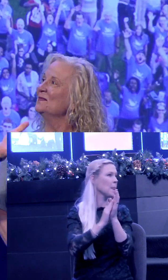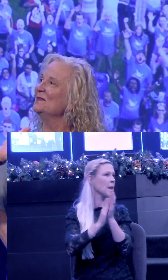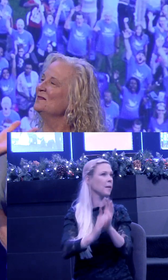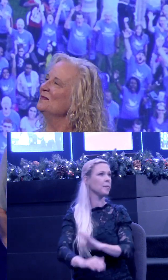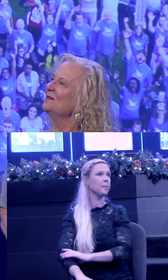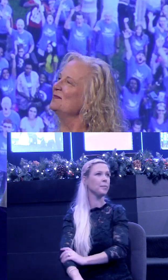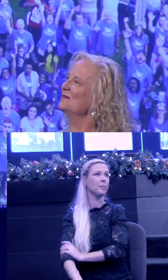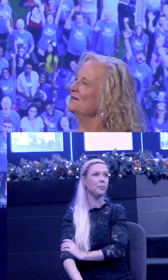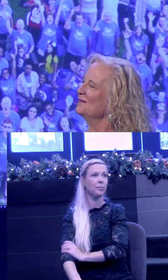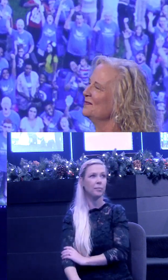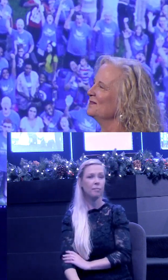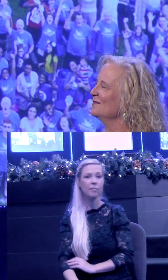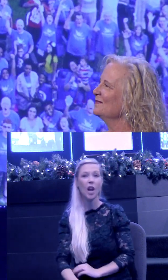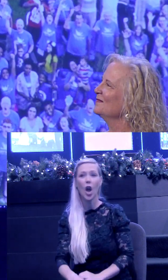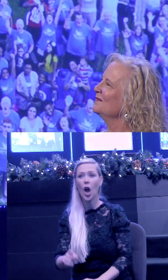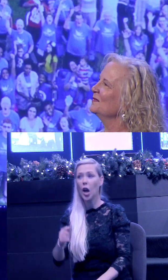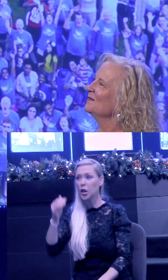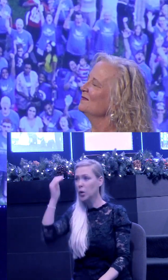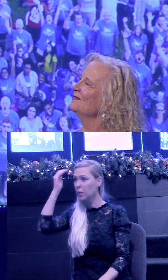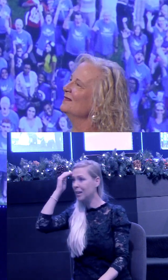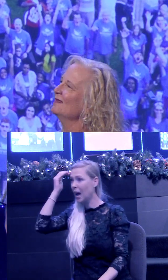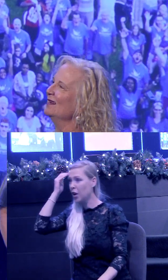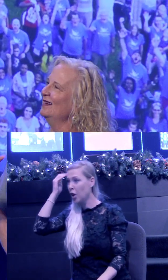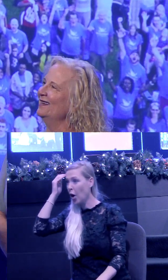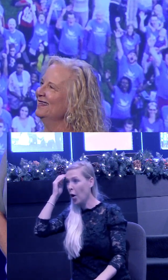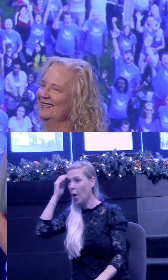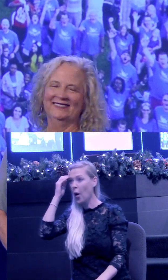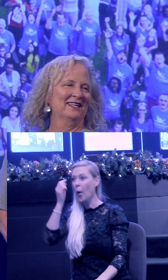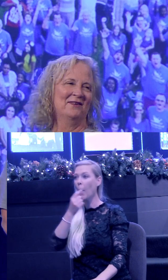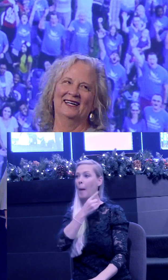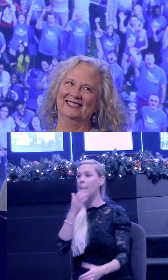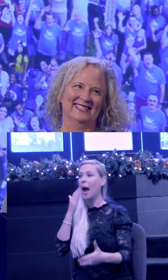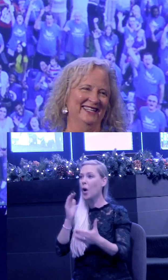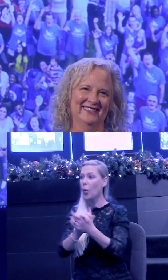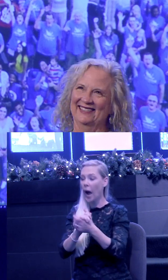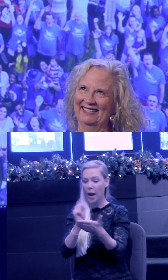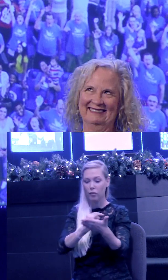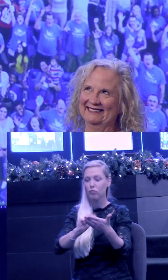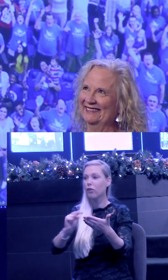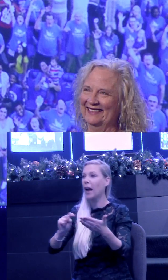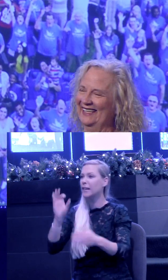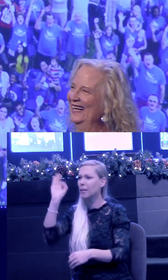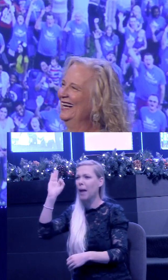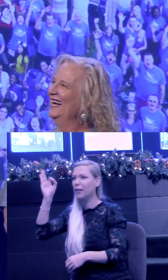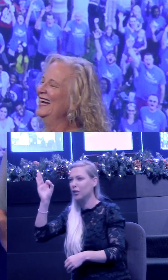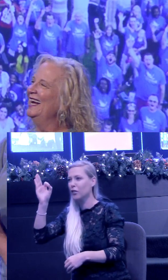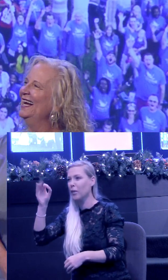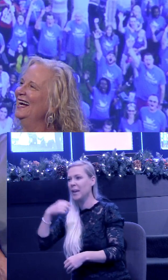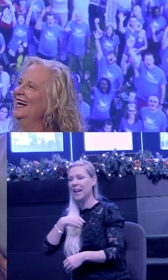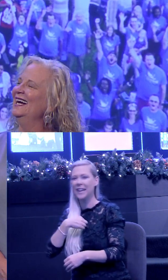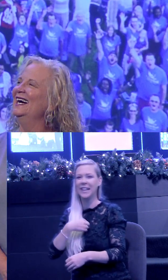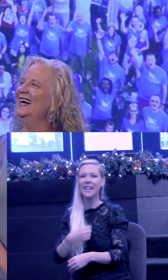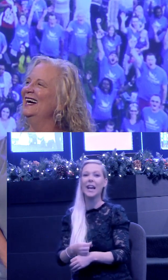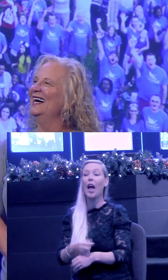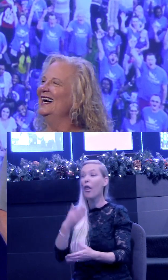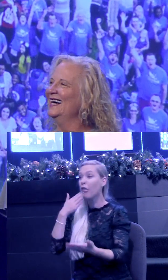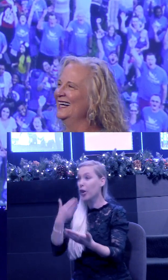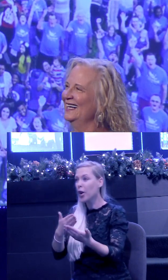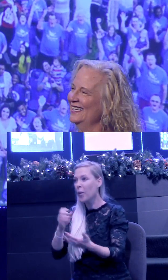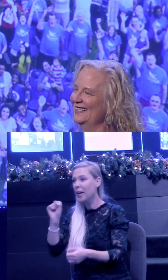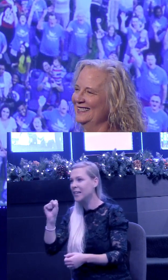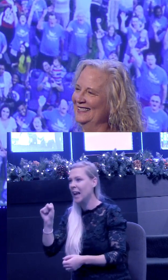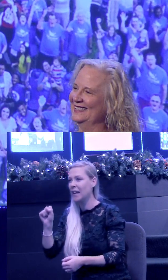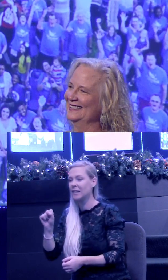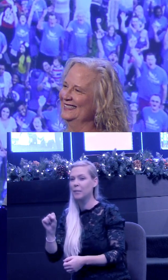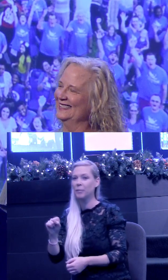And what you may not know is that Lori writes my messages for me each week. She does. She's the, you know, and at least the good ones, the ones that are kind of flat